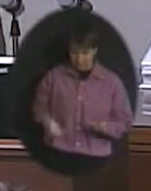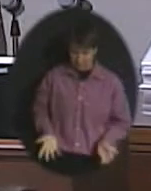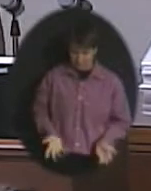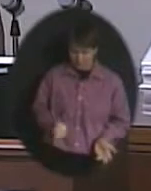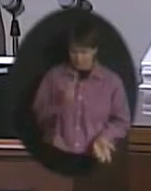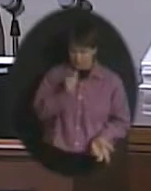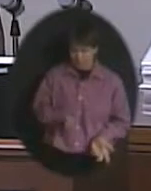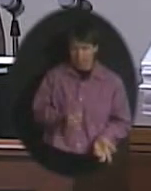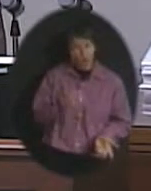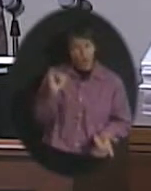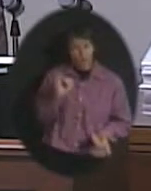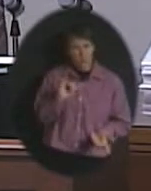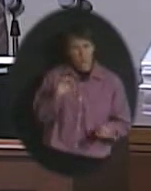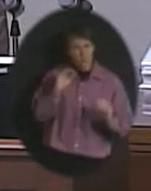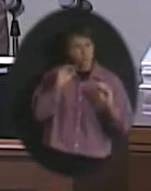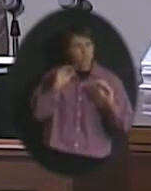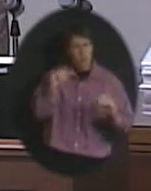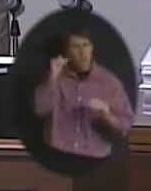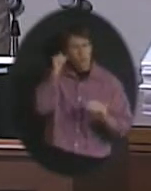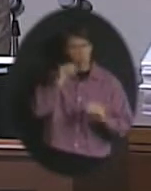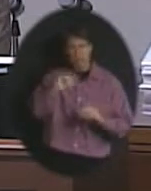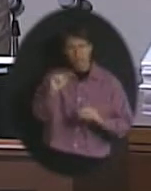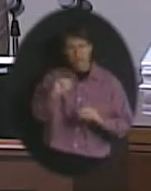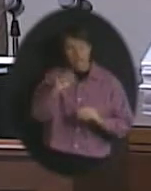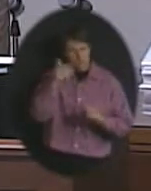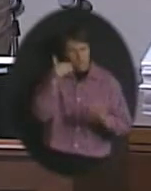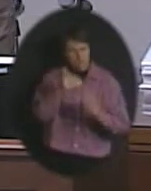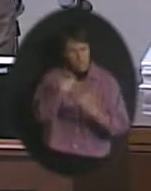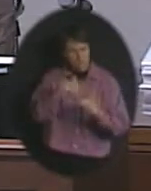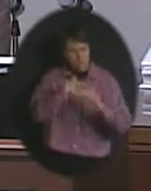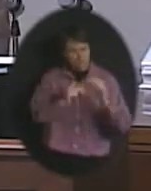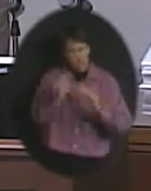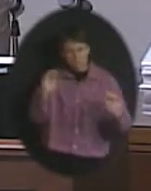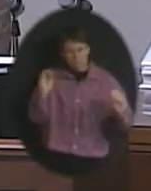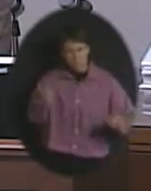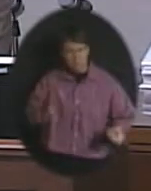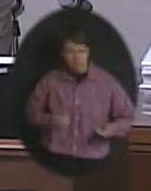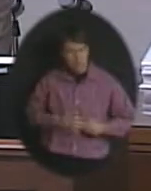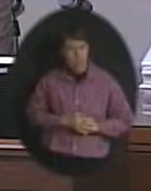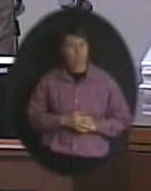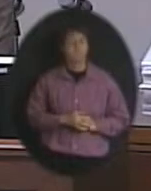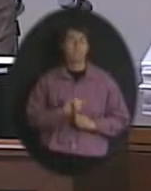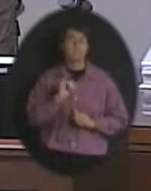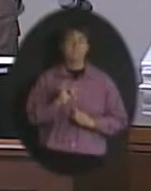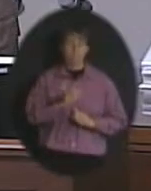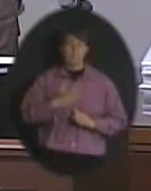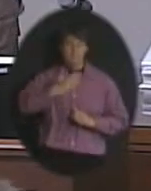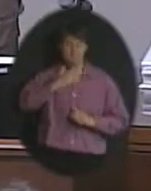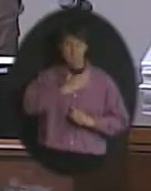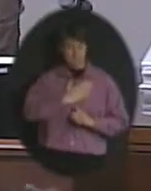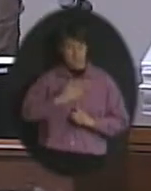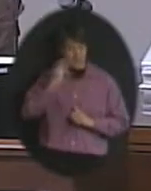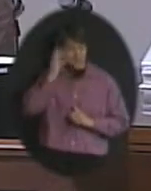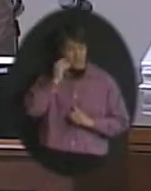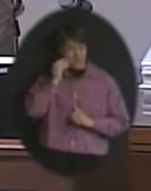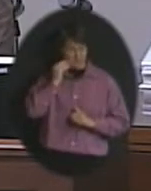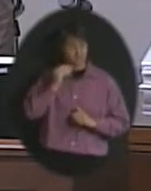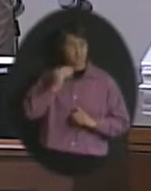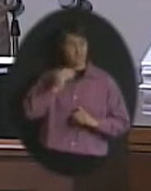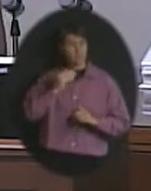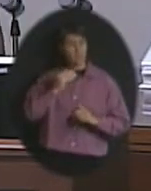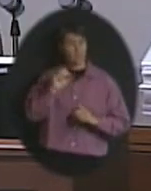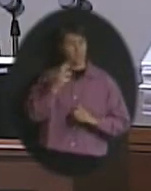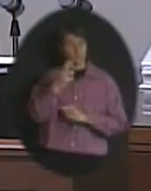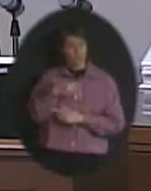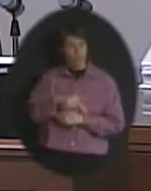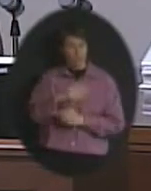Also, there are no girls' restrooms in that building. In my time, the shop or drafting class ended